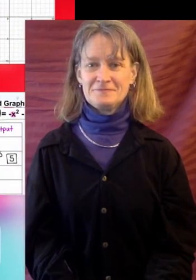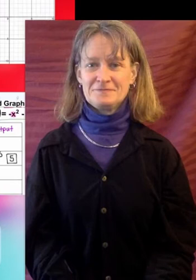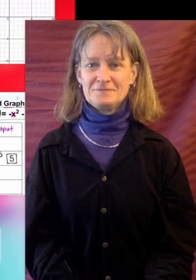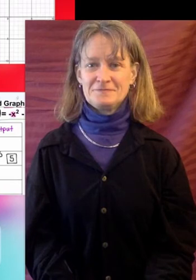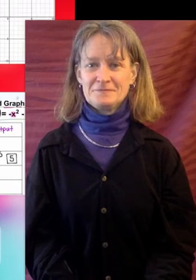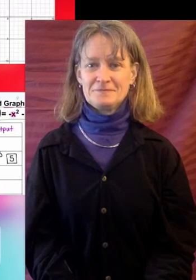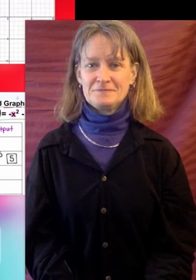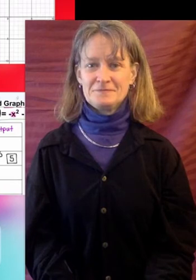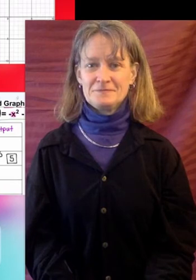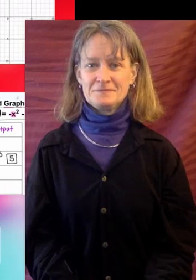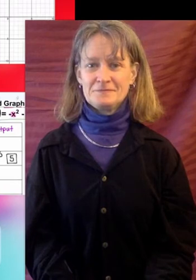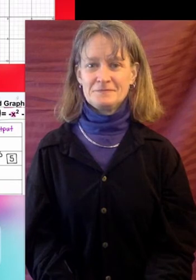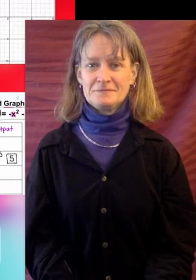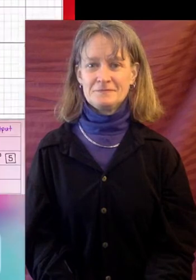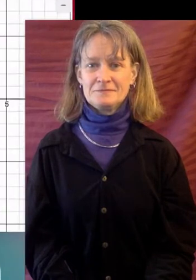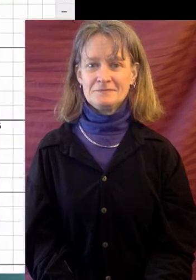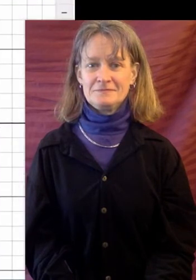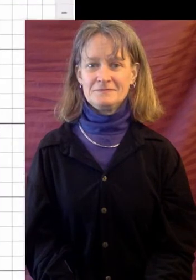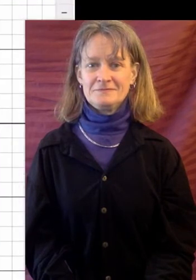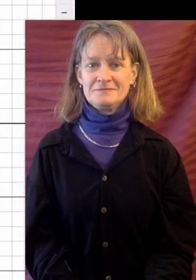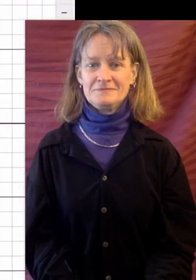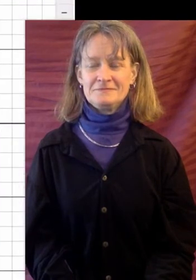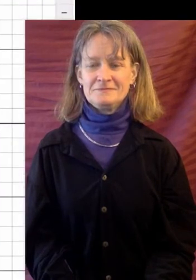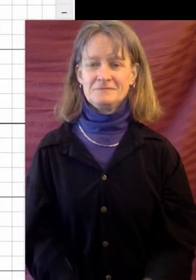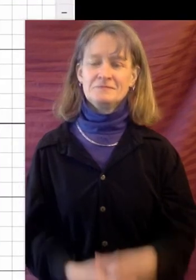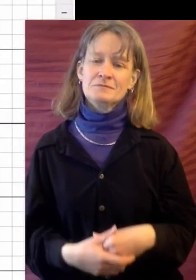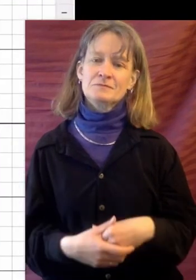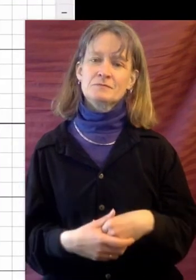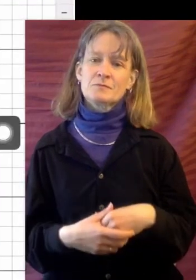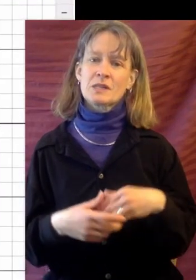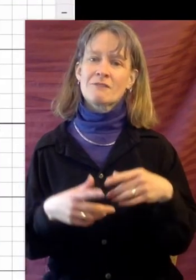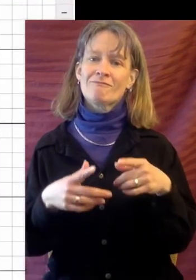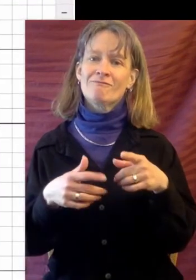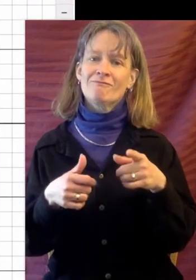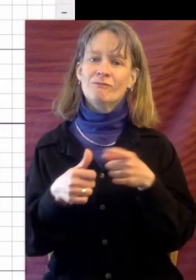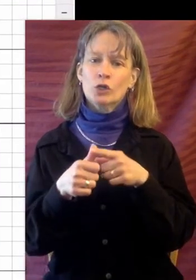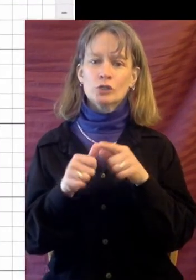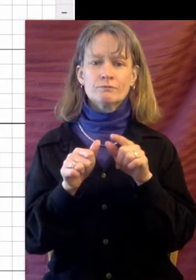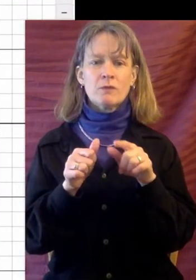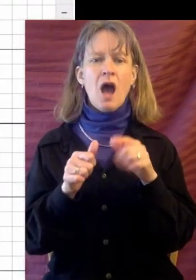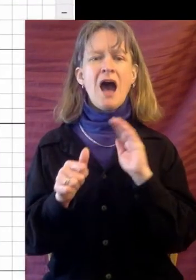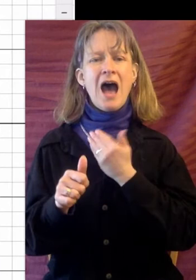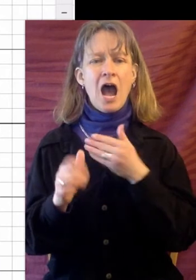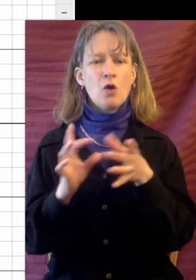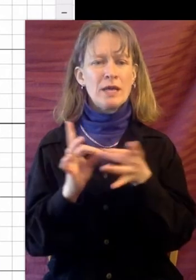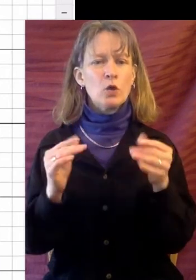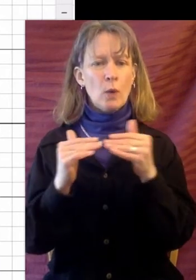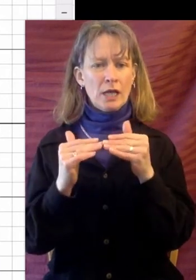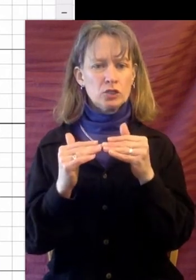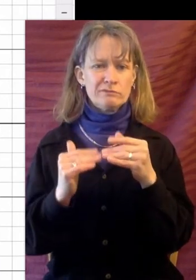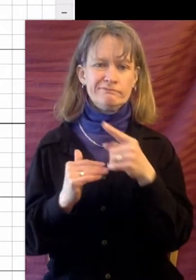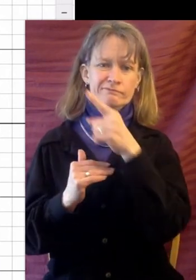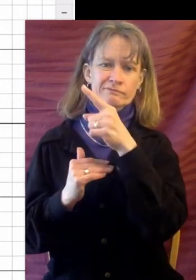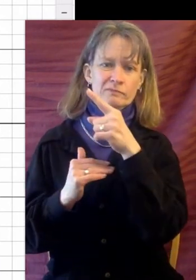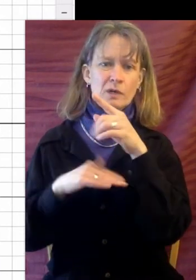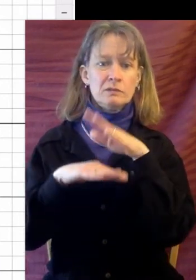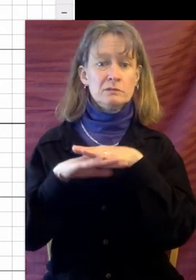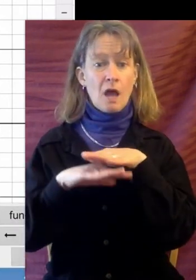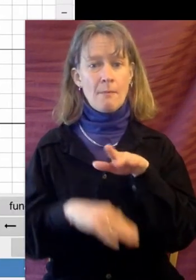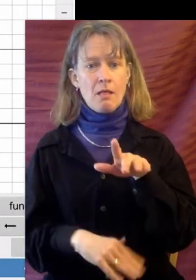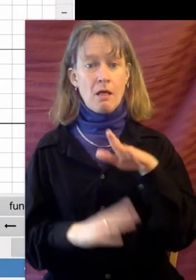We're going to start by just typing in our equation into this top left part of our screen.